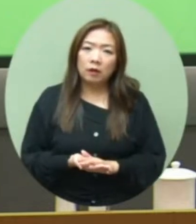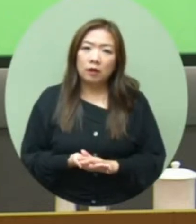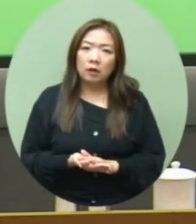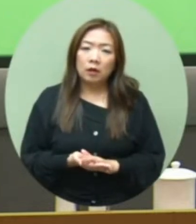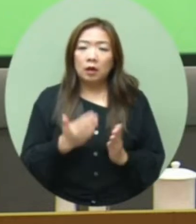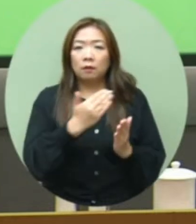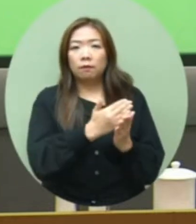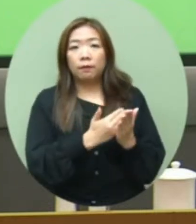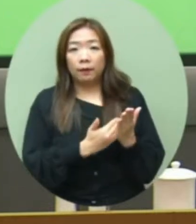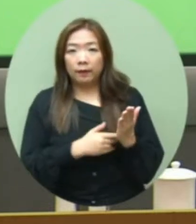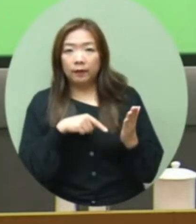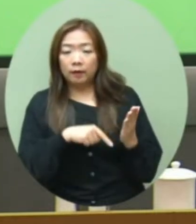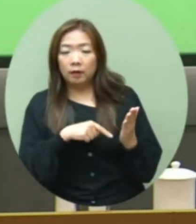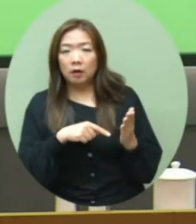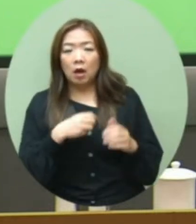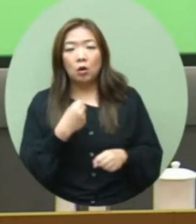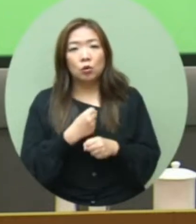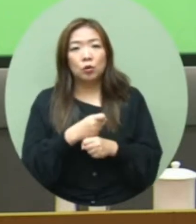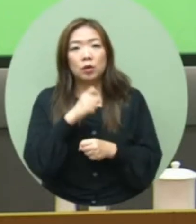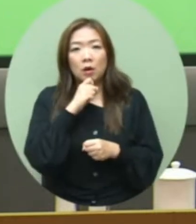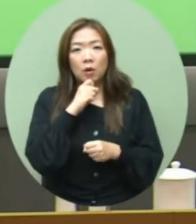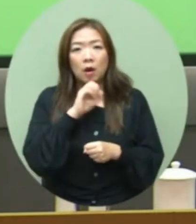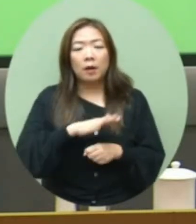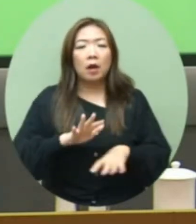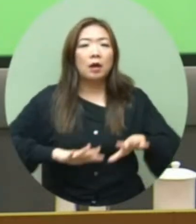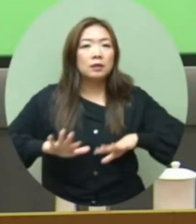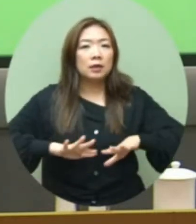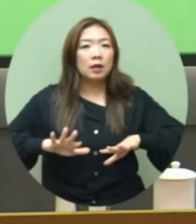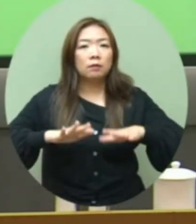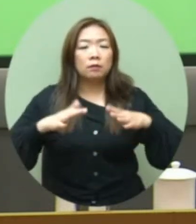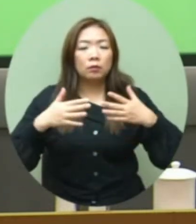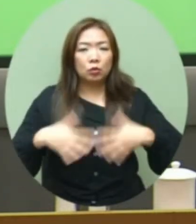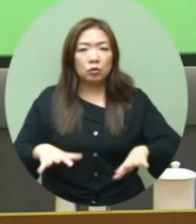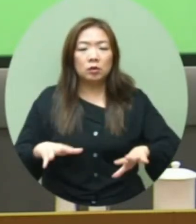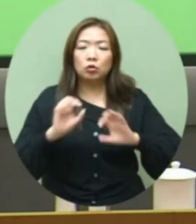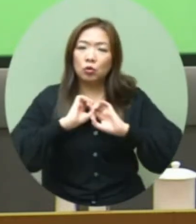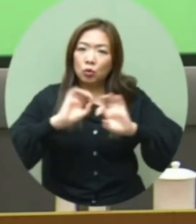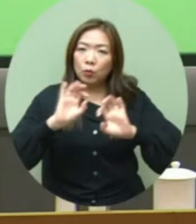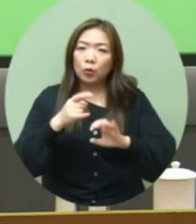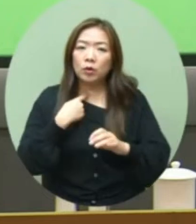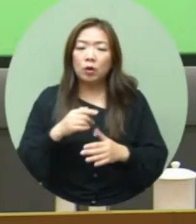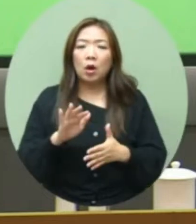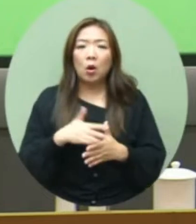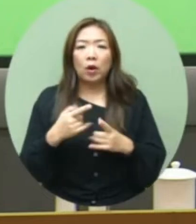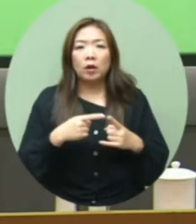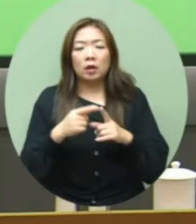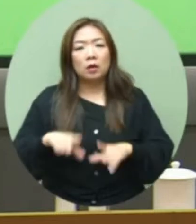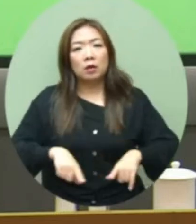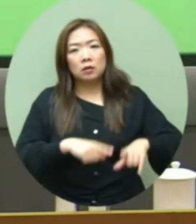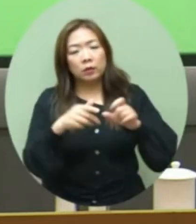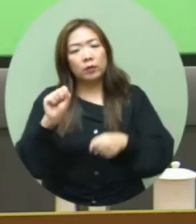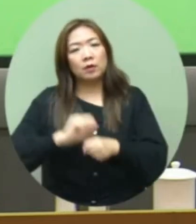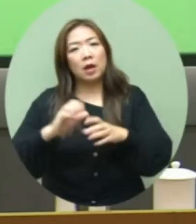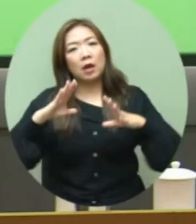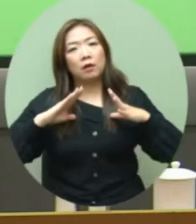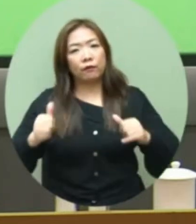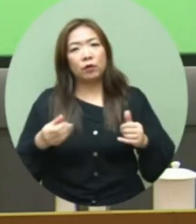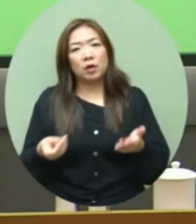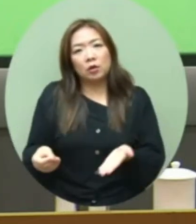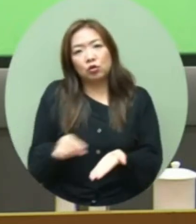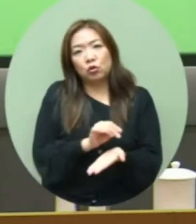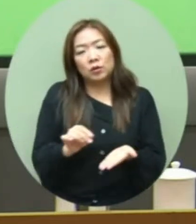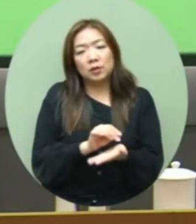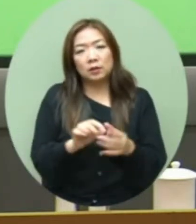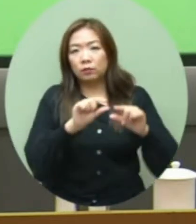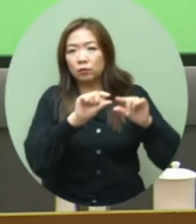Whether we have a blueprint or we are working on a blueprint, some measures are already in place. We make an announcement after consolidating the